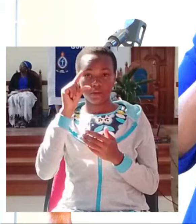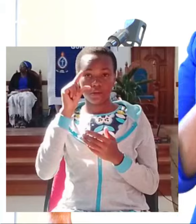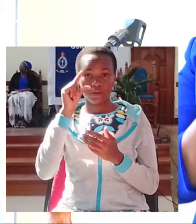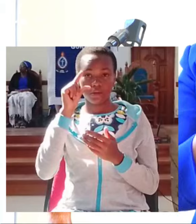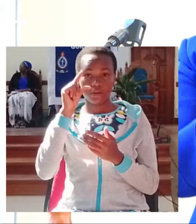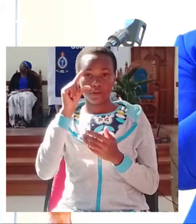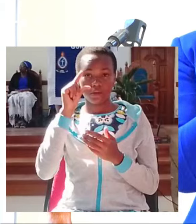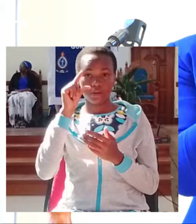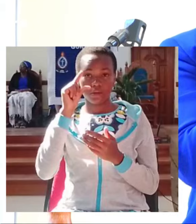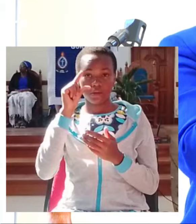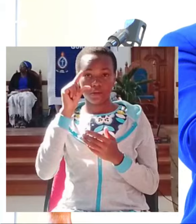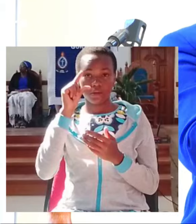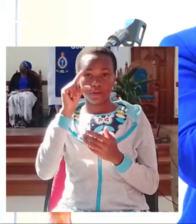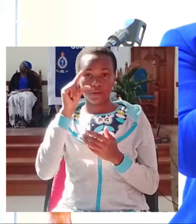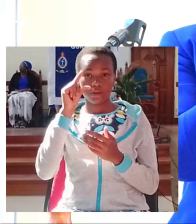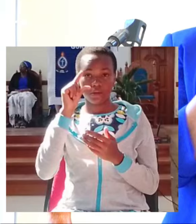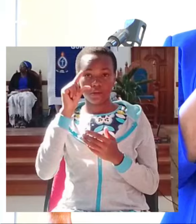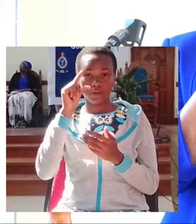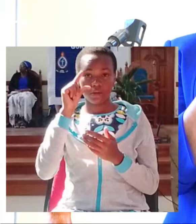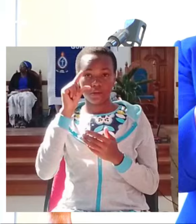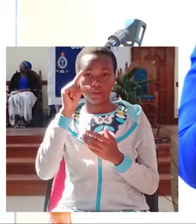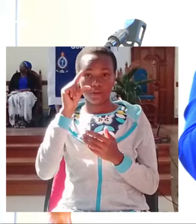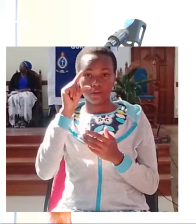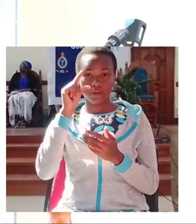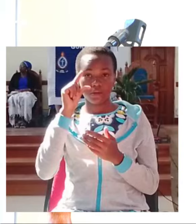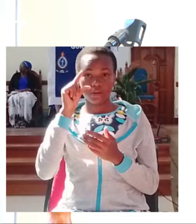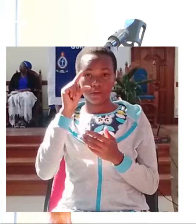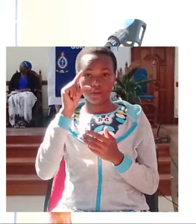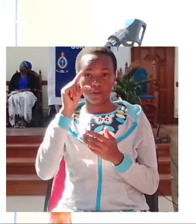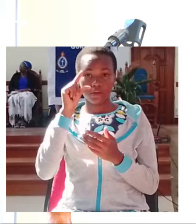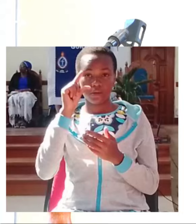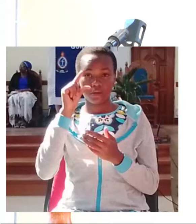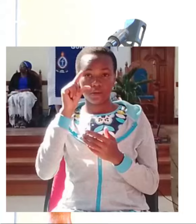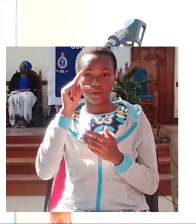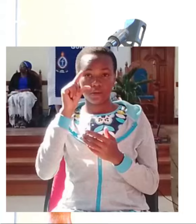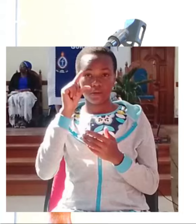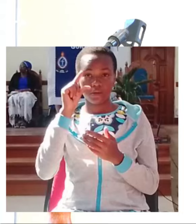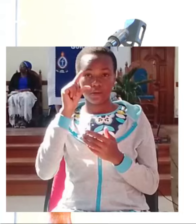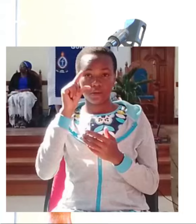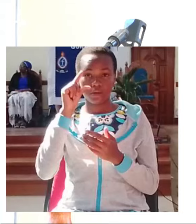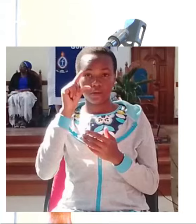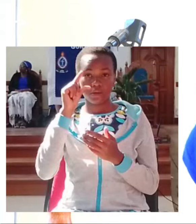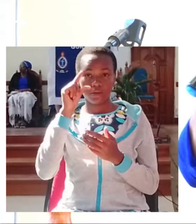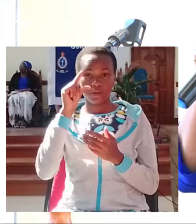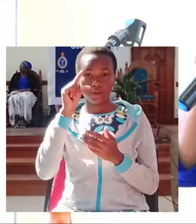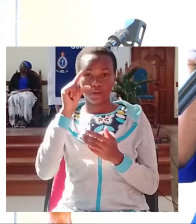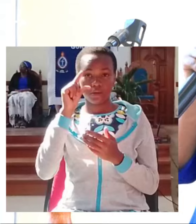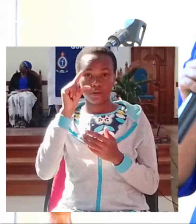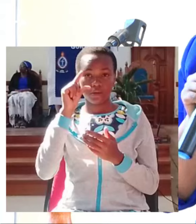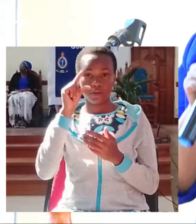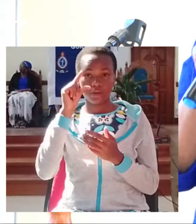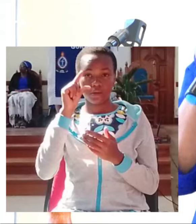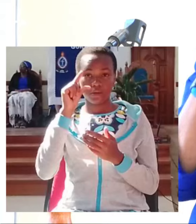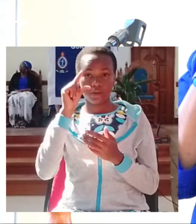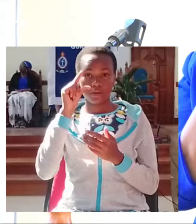be holy because I am holy. Lakini tunakuwa ya kwamba tutaokoka hii wiki kwa sababu ni ya Women's